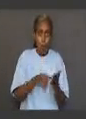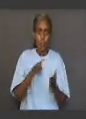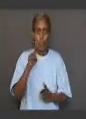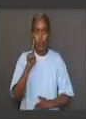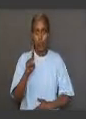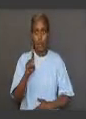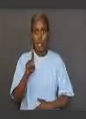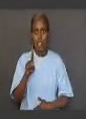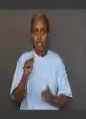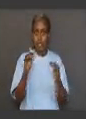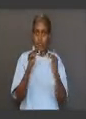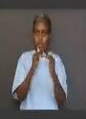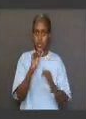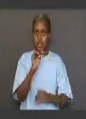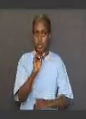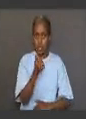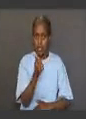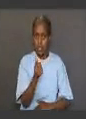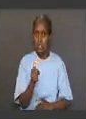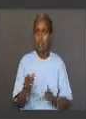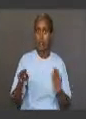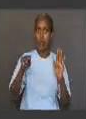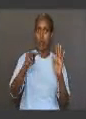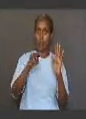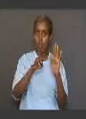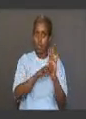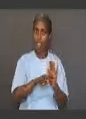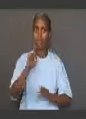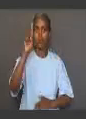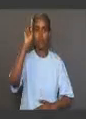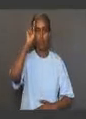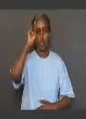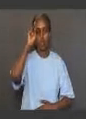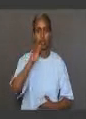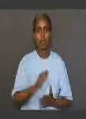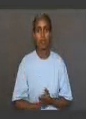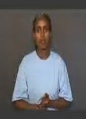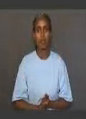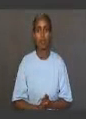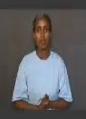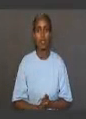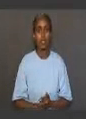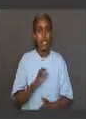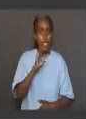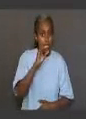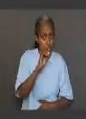0.1 is 10 to the power of -1.